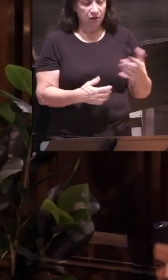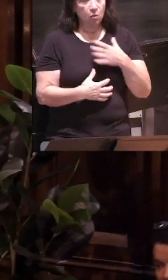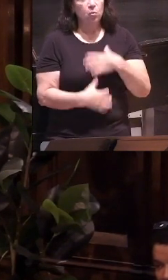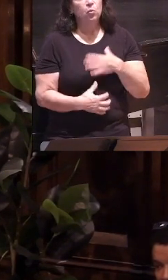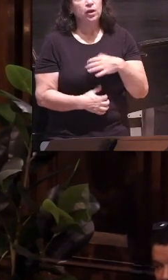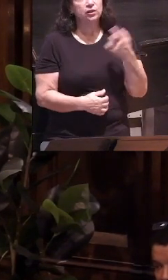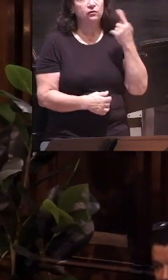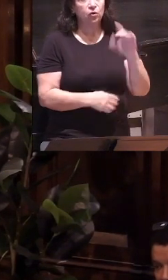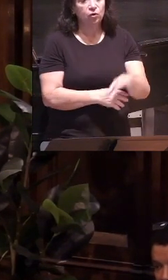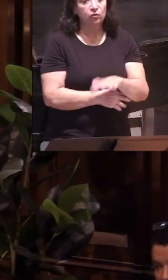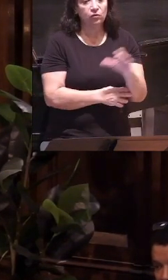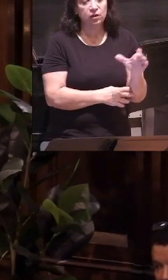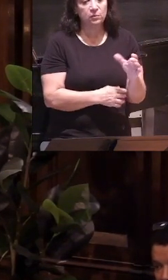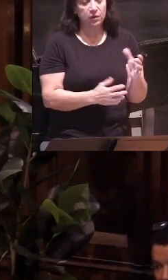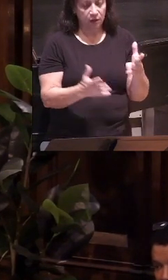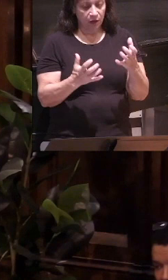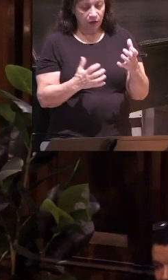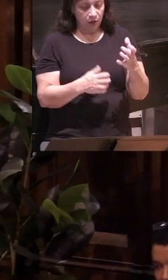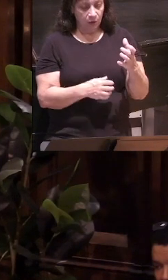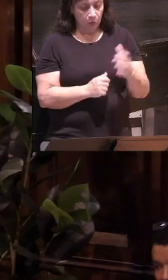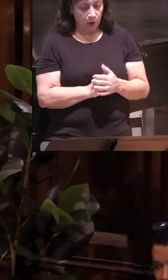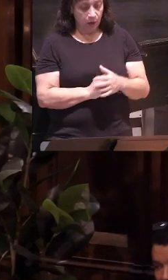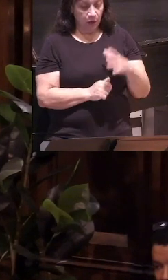wishing for a pony.